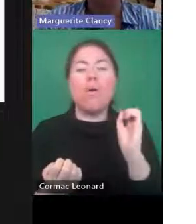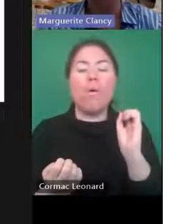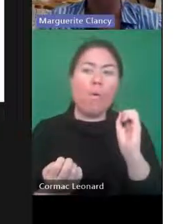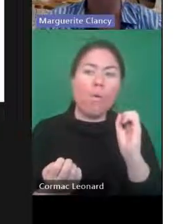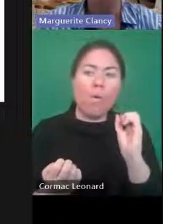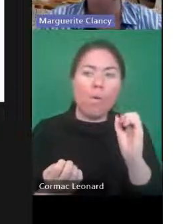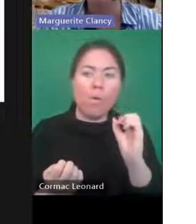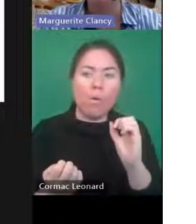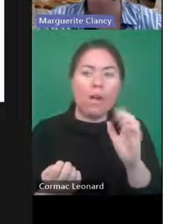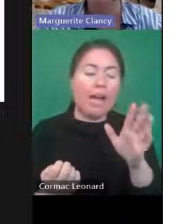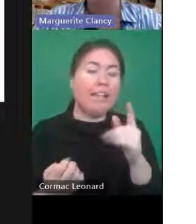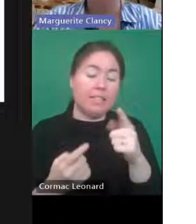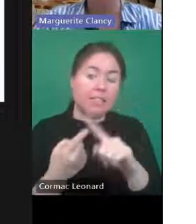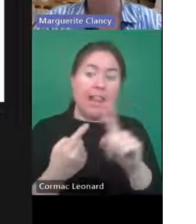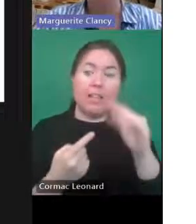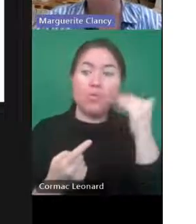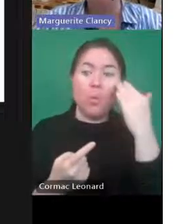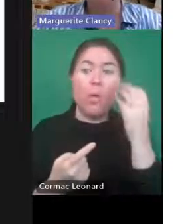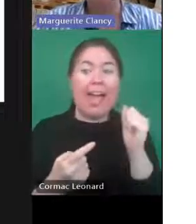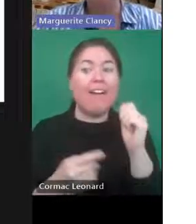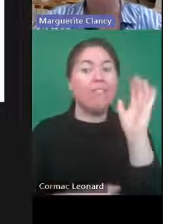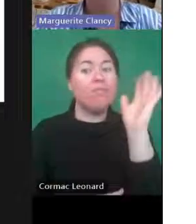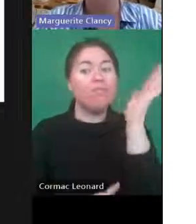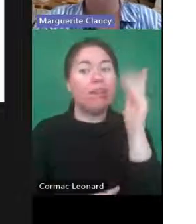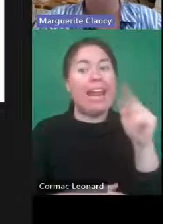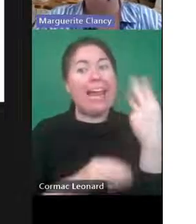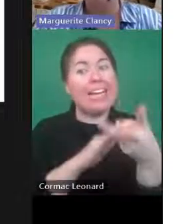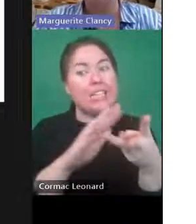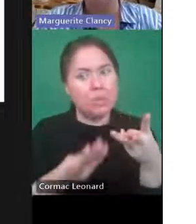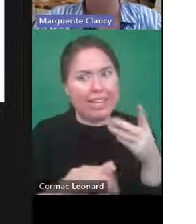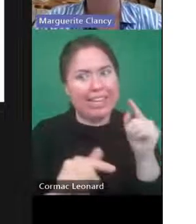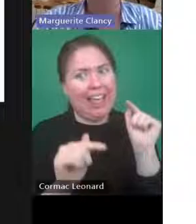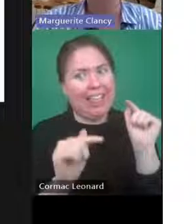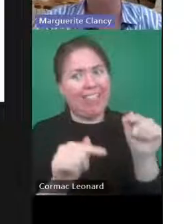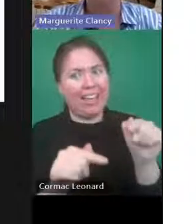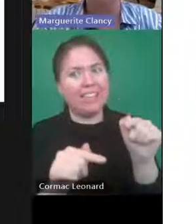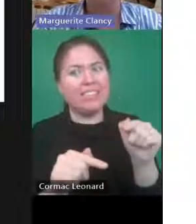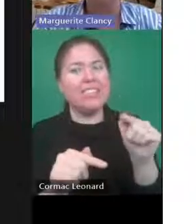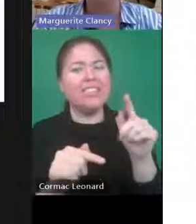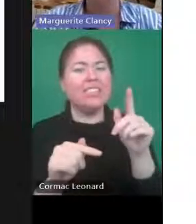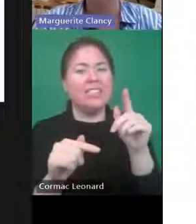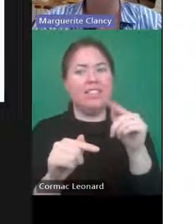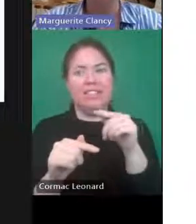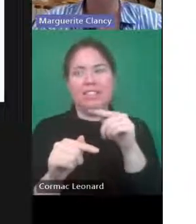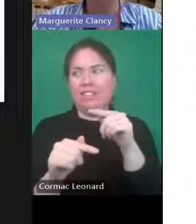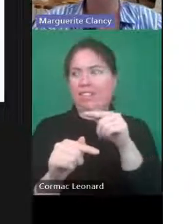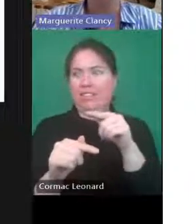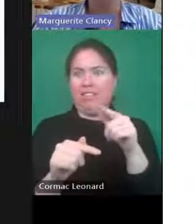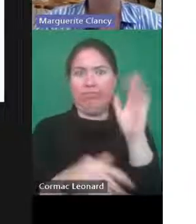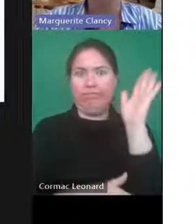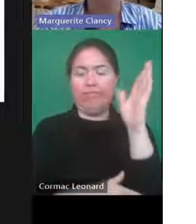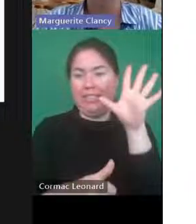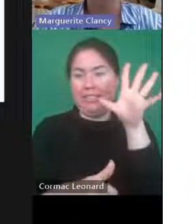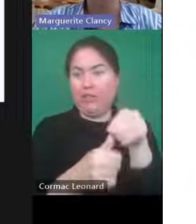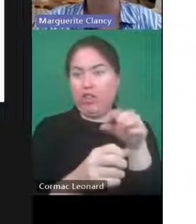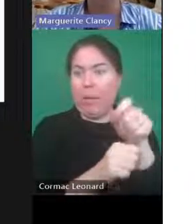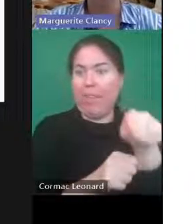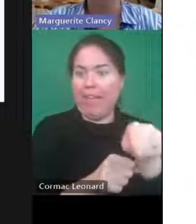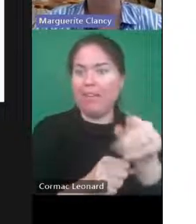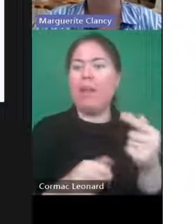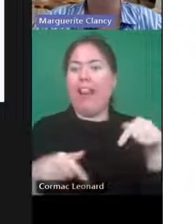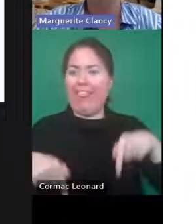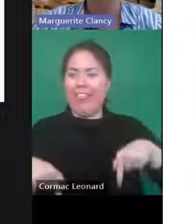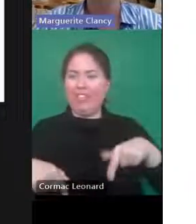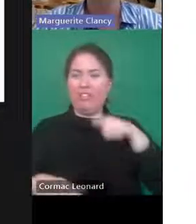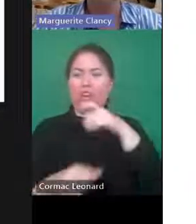a webinar next week, and that will be the focus of the work that you are doing. So this is specifically for